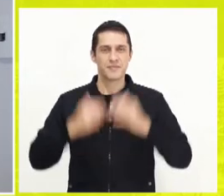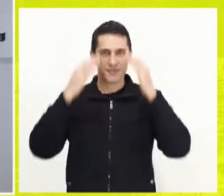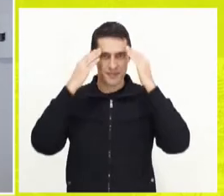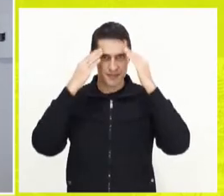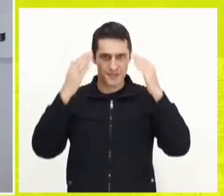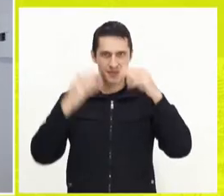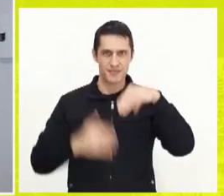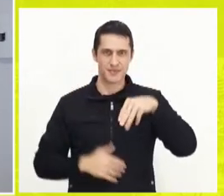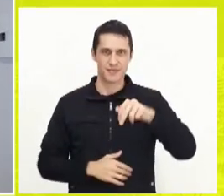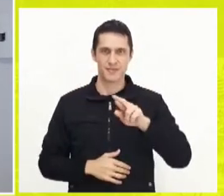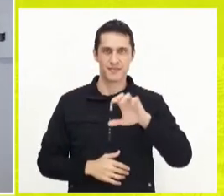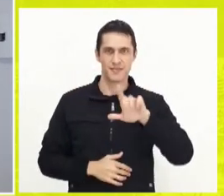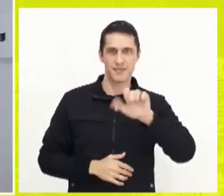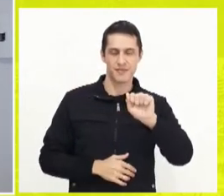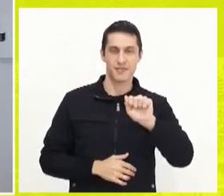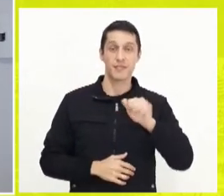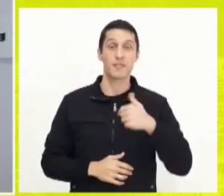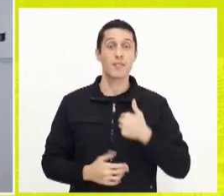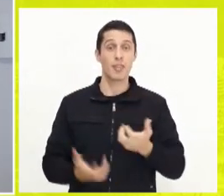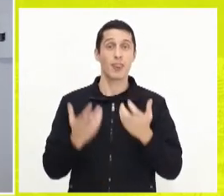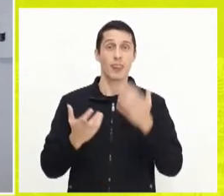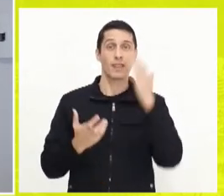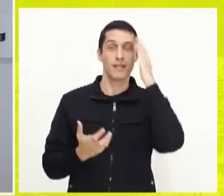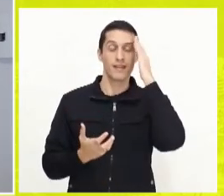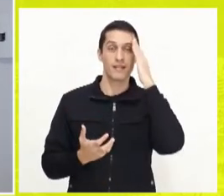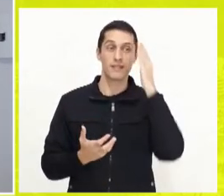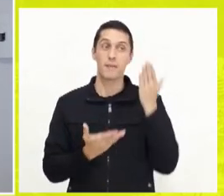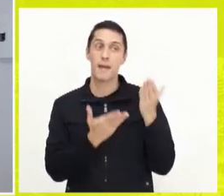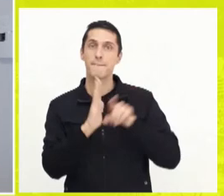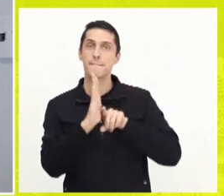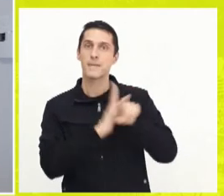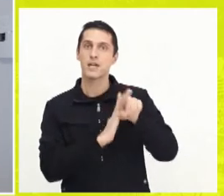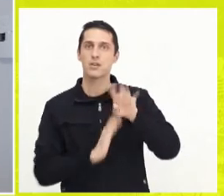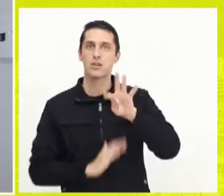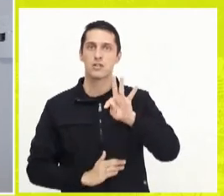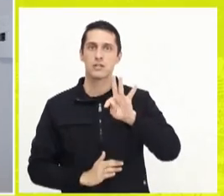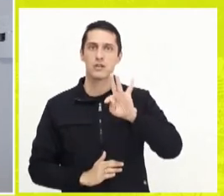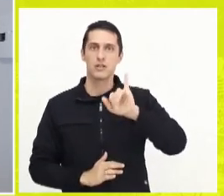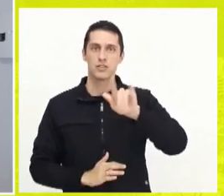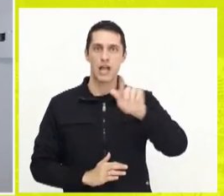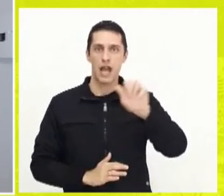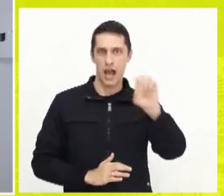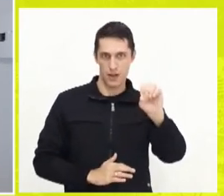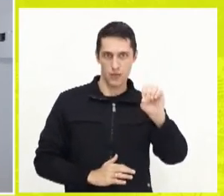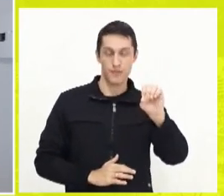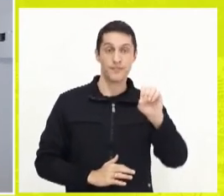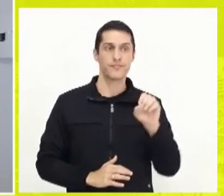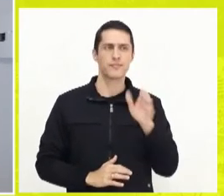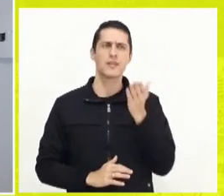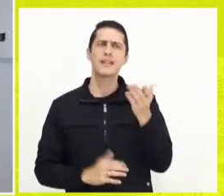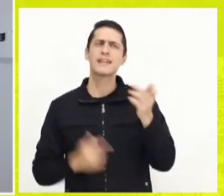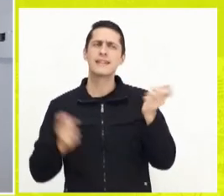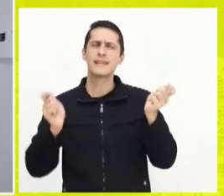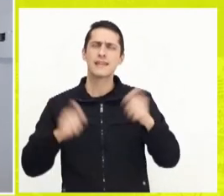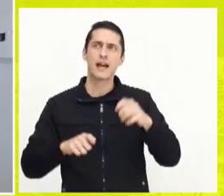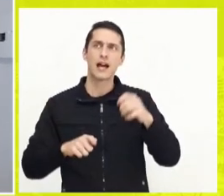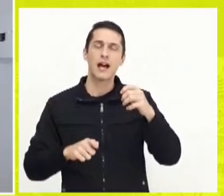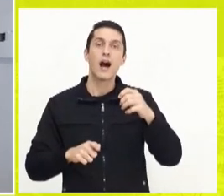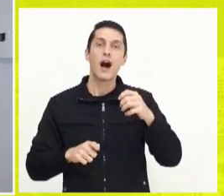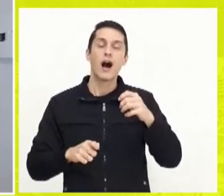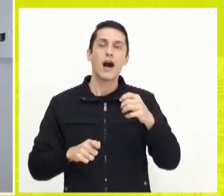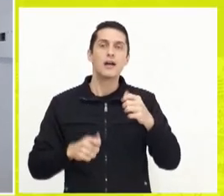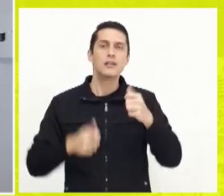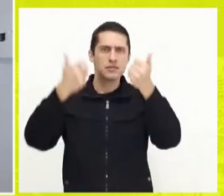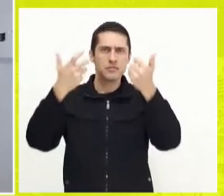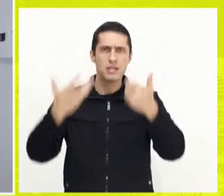thank you i'd like to know from thiago if he could talk about